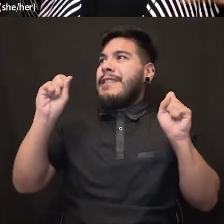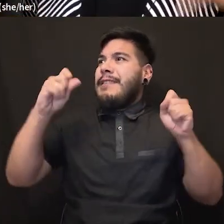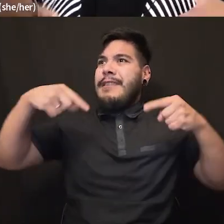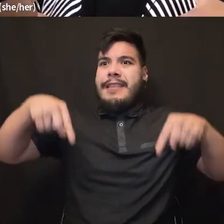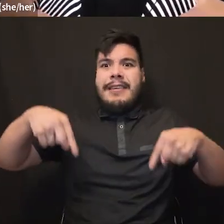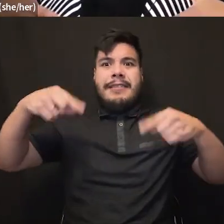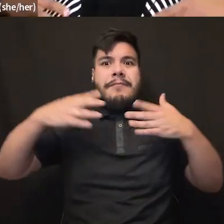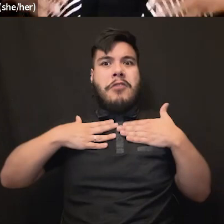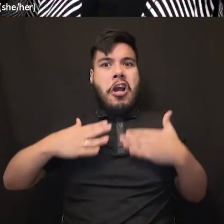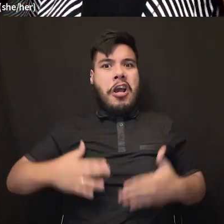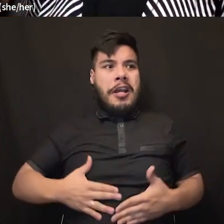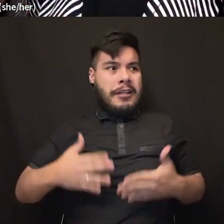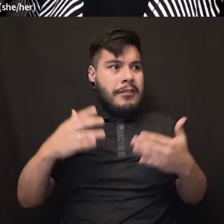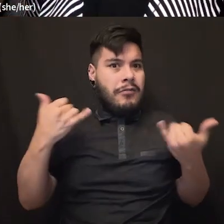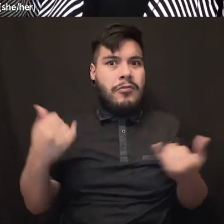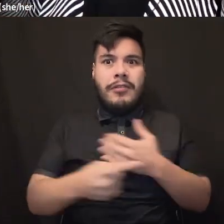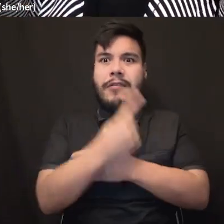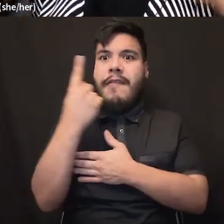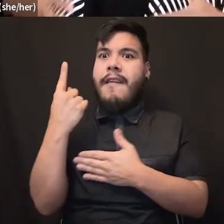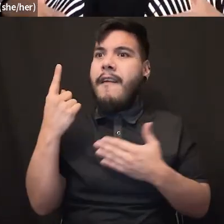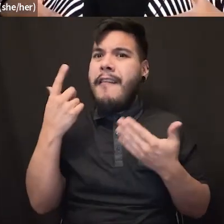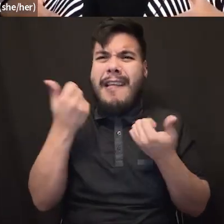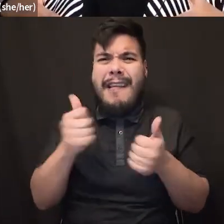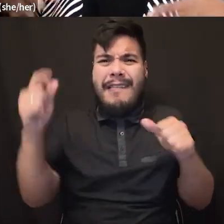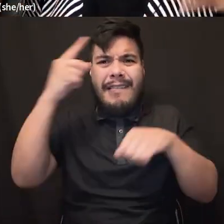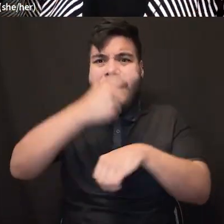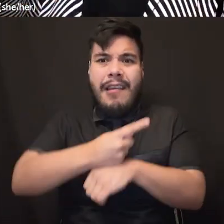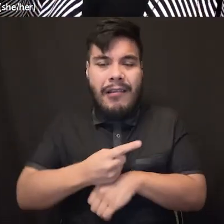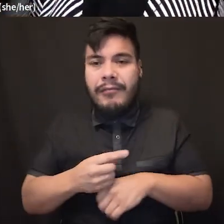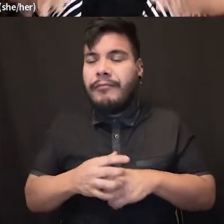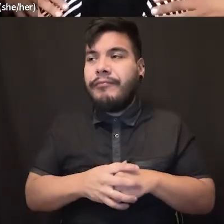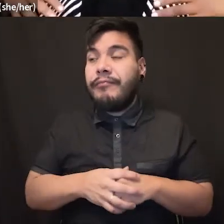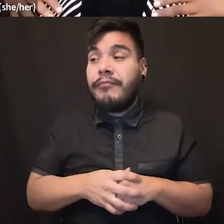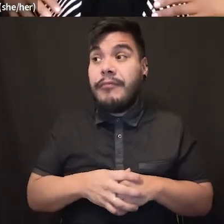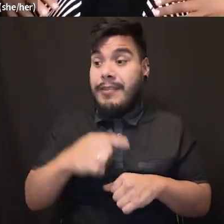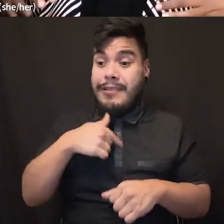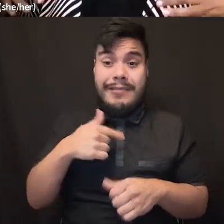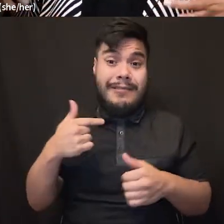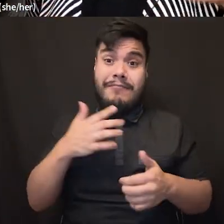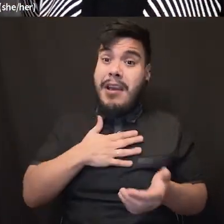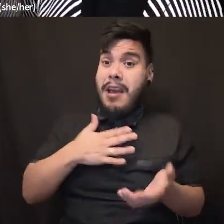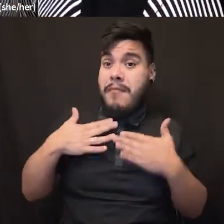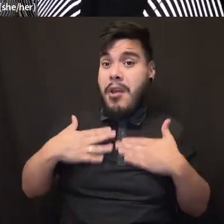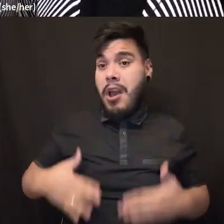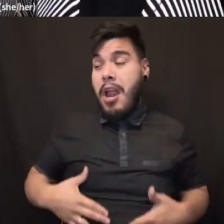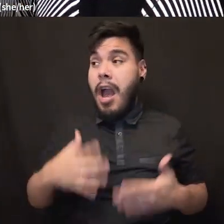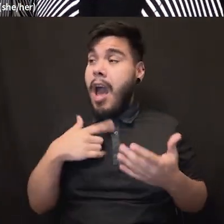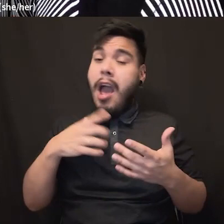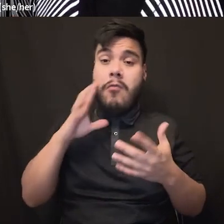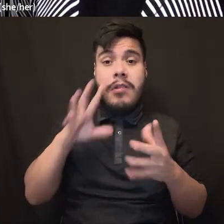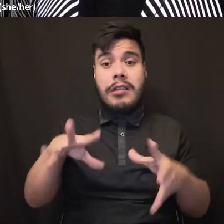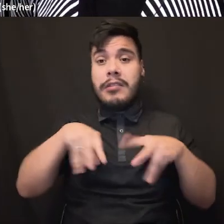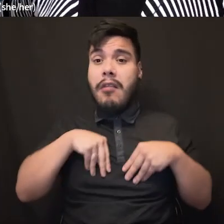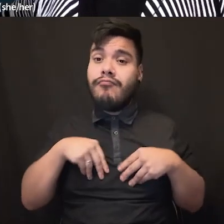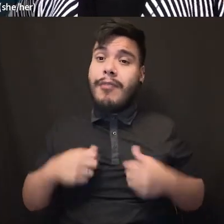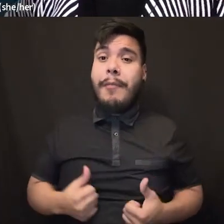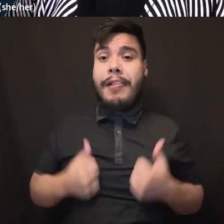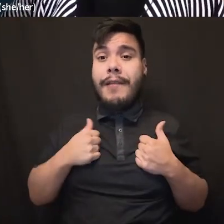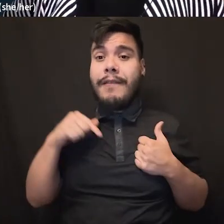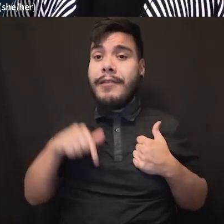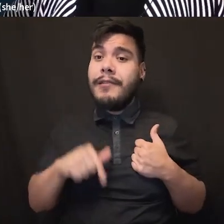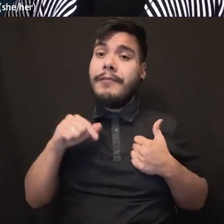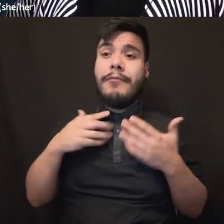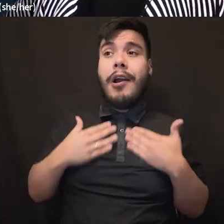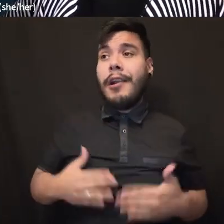that I have today, on any given day, this is the body I'm going to have. I have to, you know, I'm going to live in it and I'm going to live well. And so